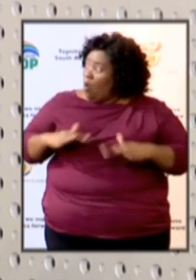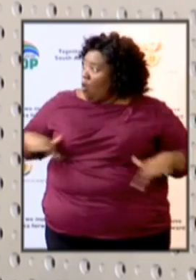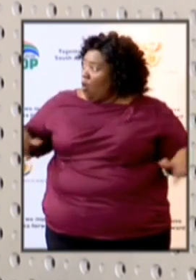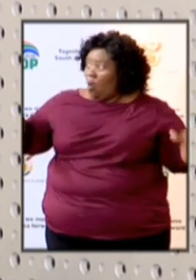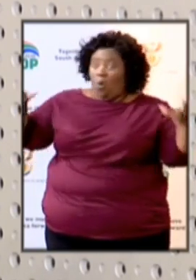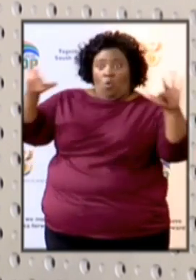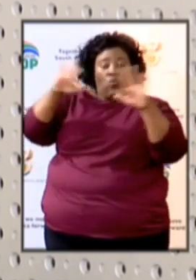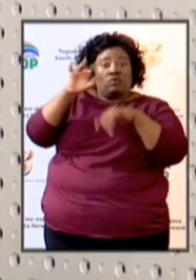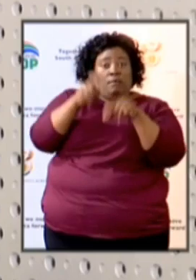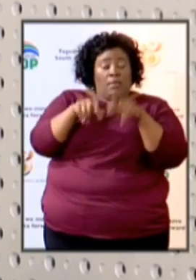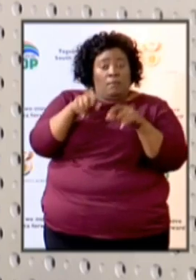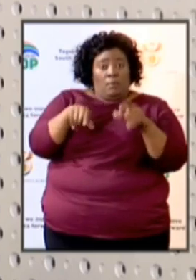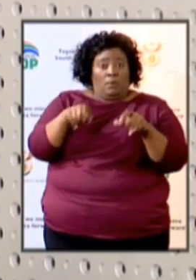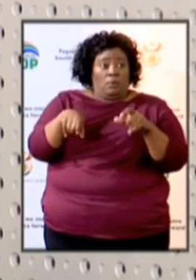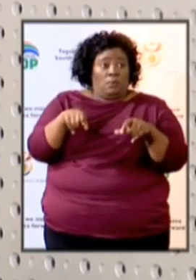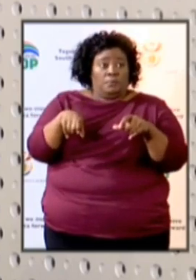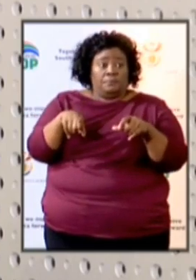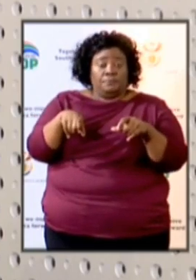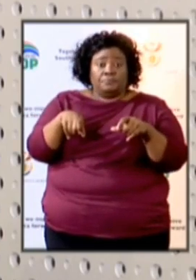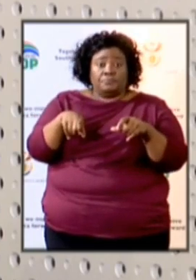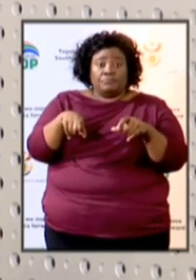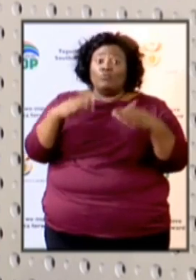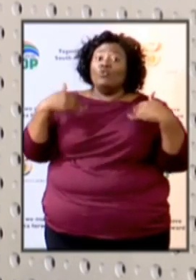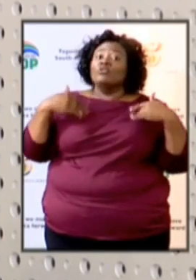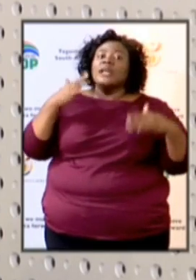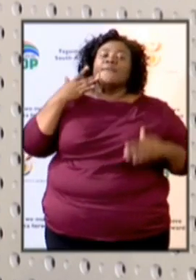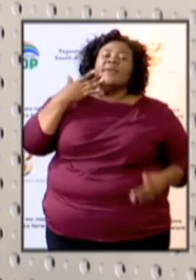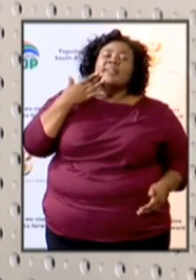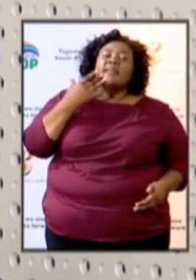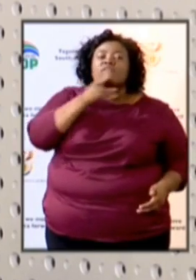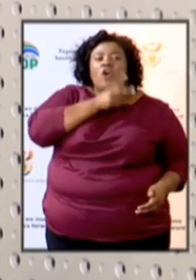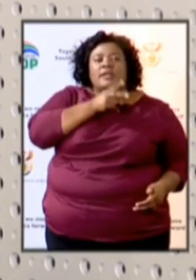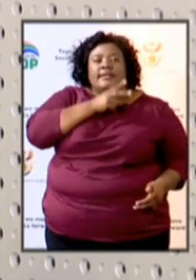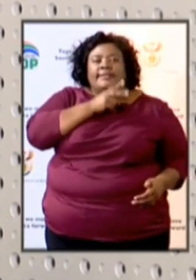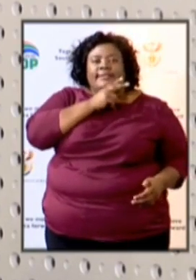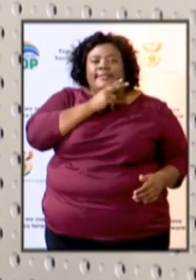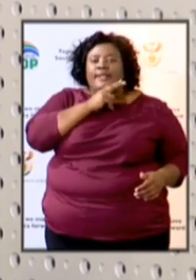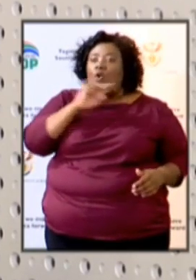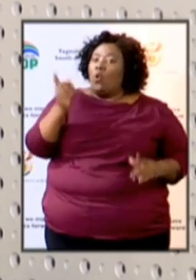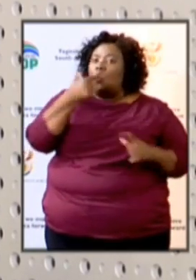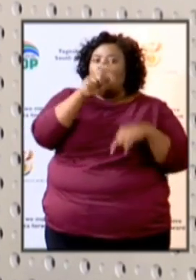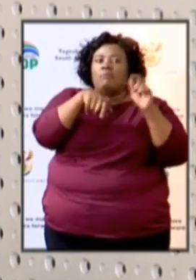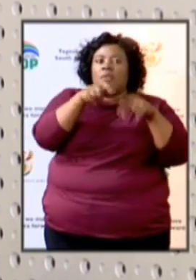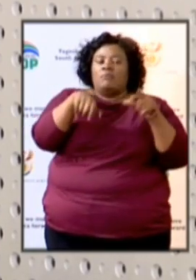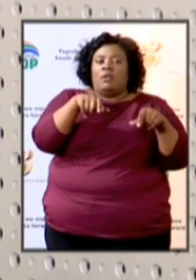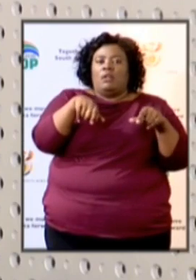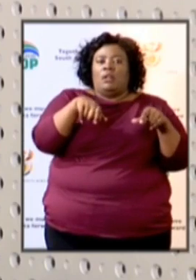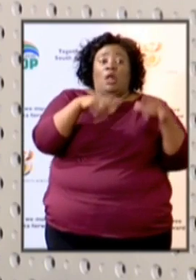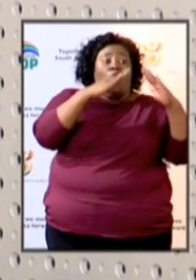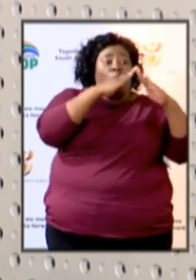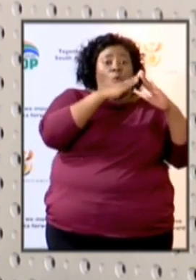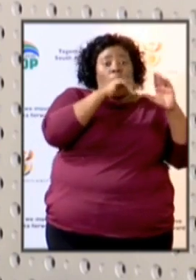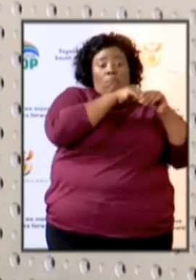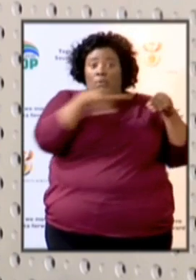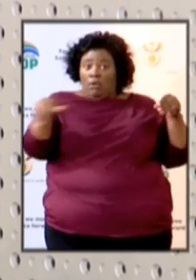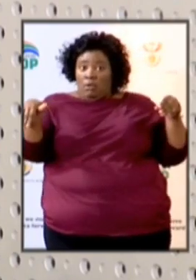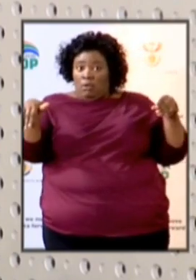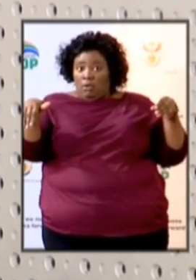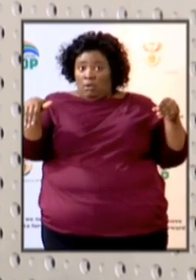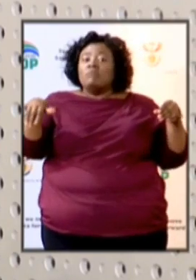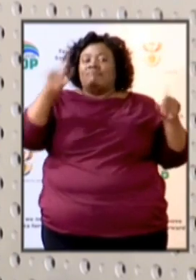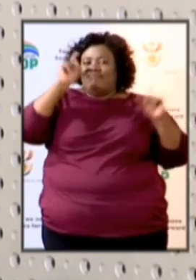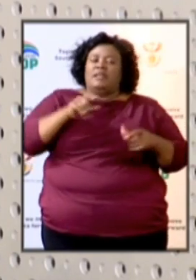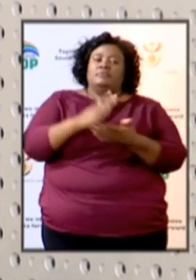umuntu. Makusukela nje ngolwesihlanu, wonke umuntu ophuma endlini kufanele aphume nemaski uma ephumela